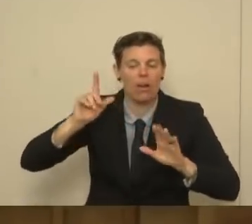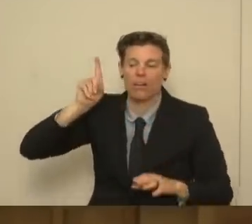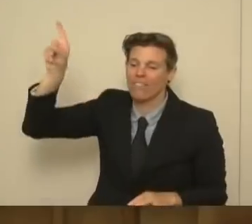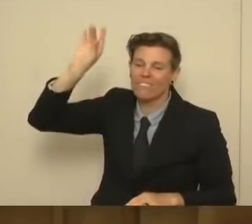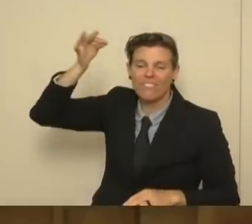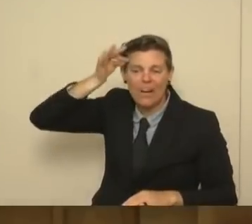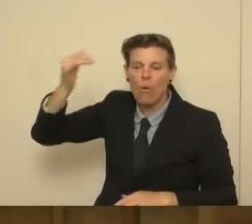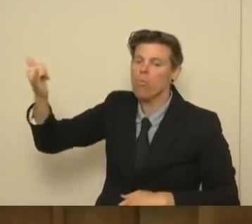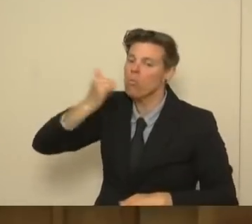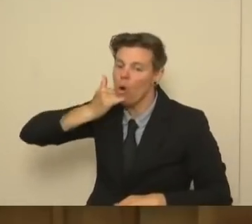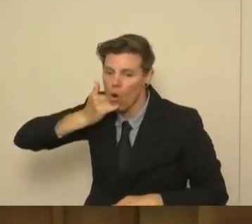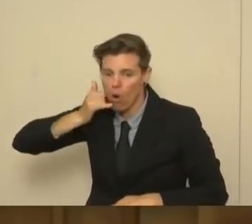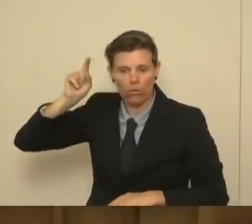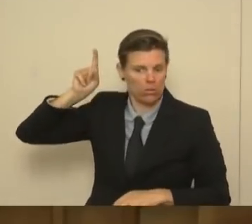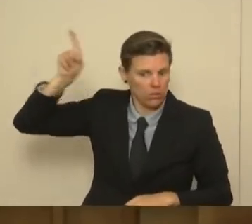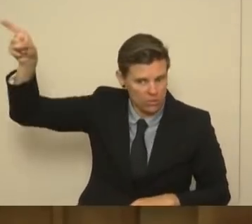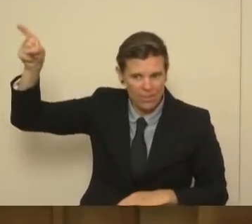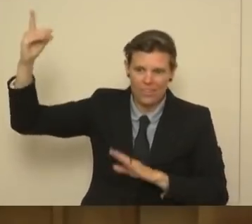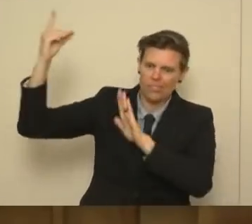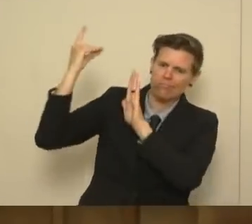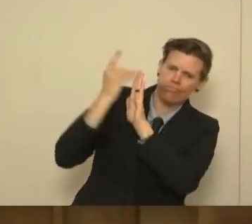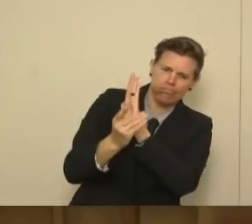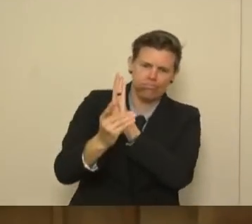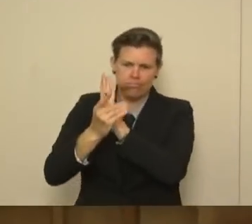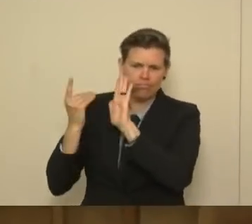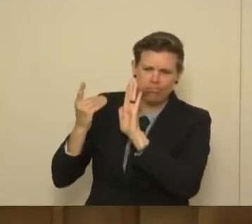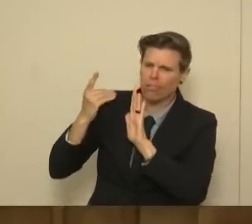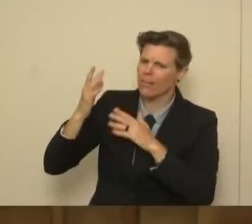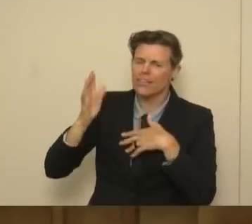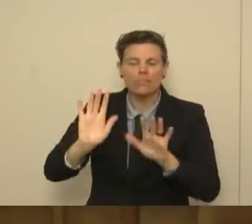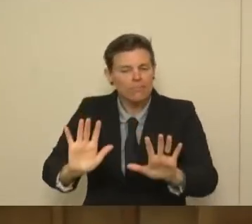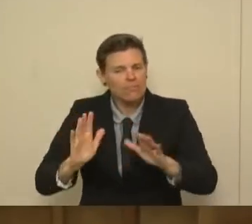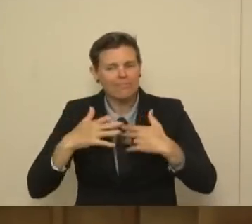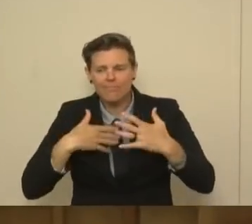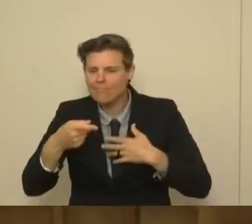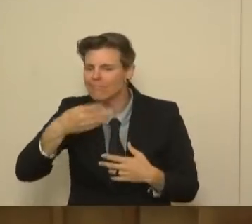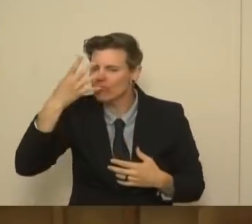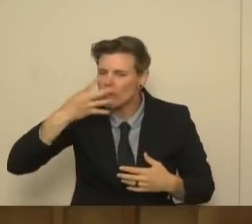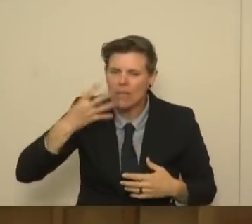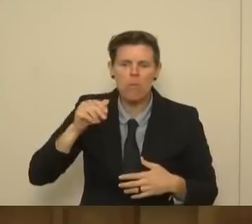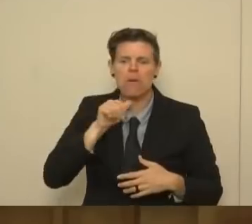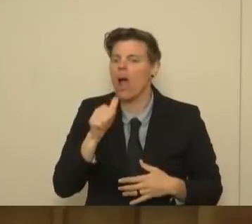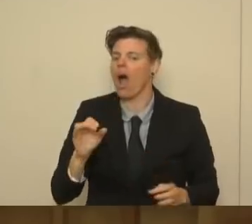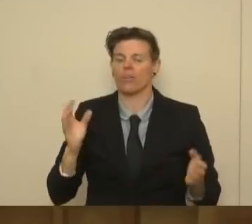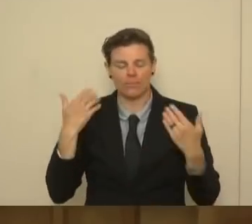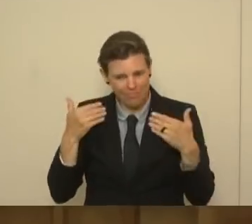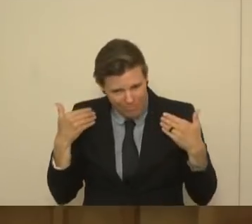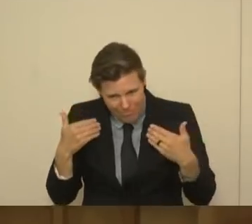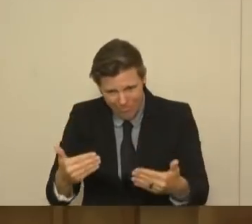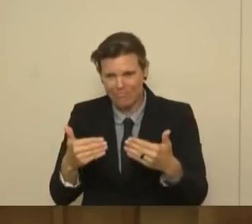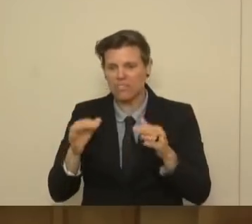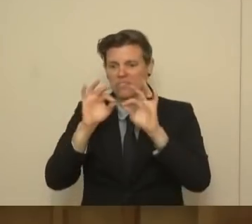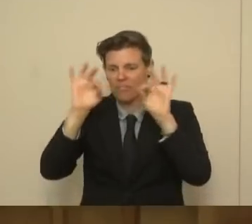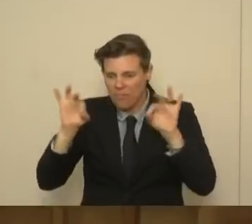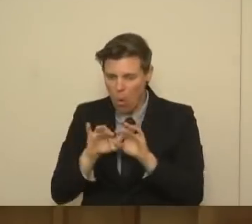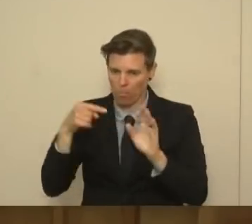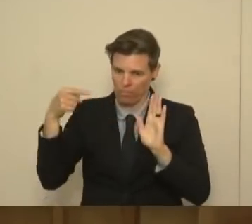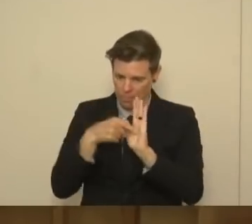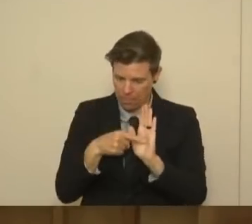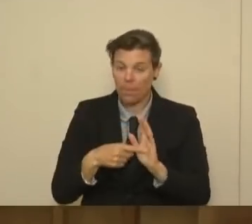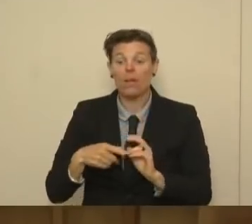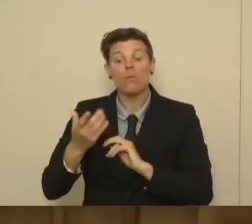They must count you. And so that's why it's so important to say that the Constitution of the United States of America